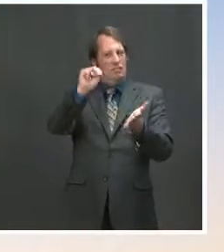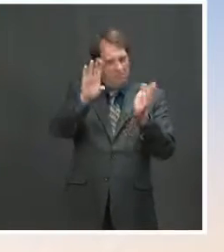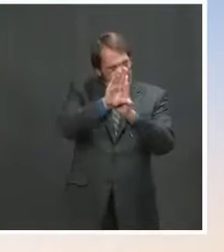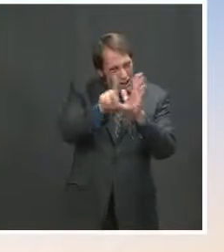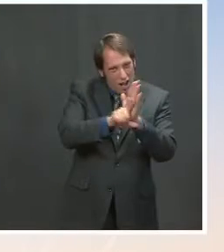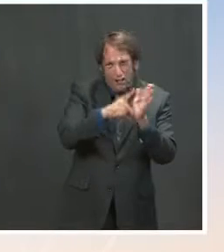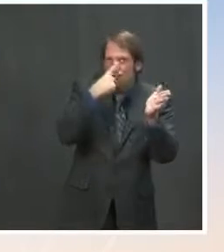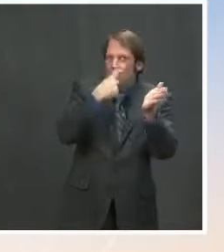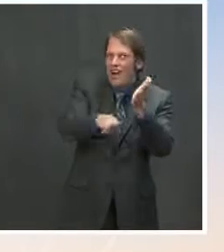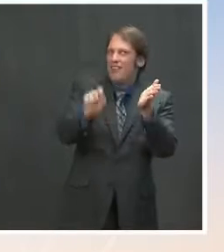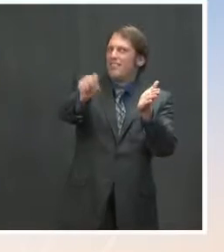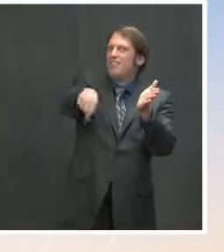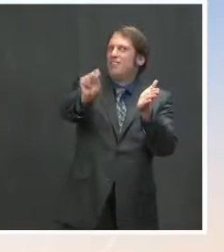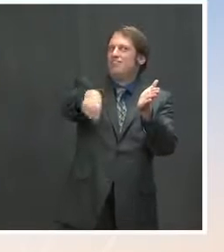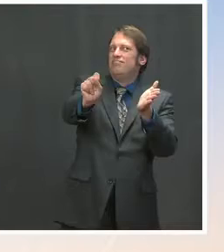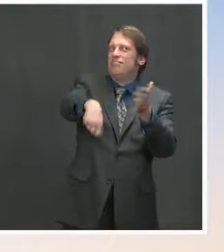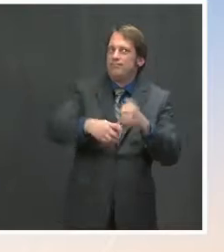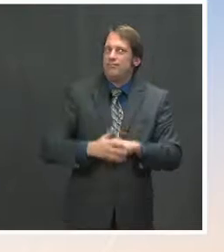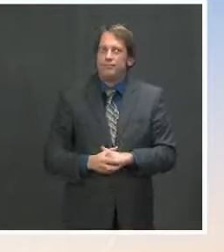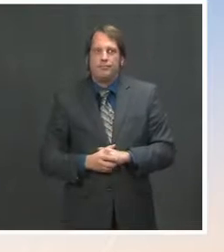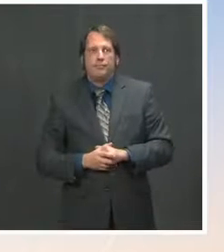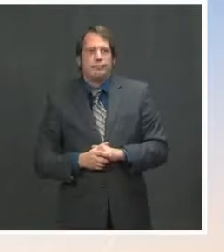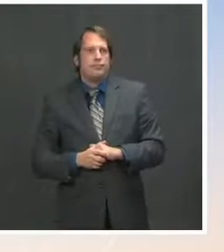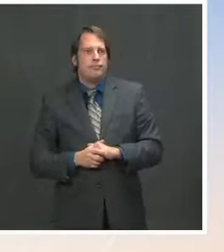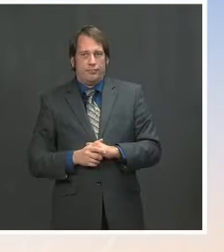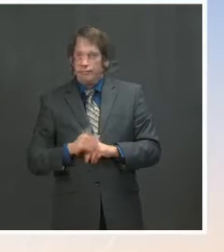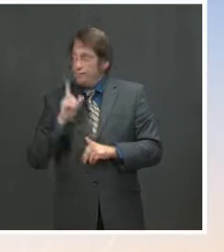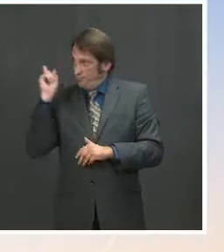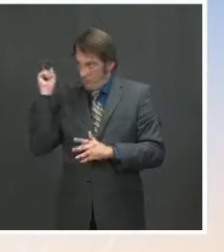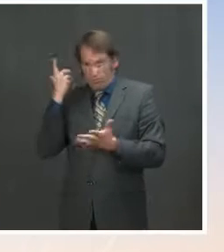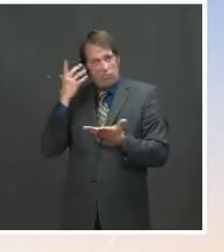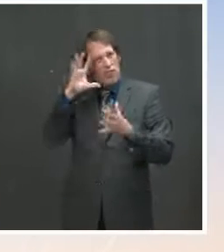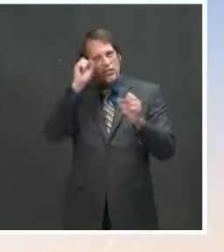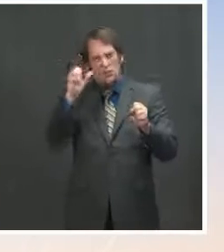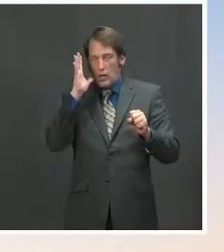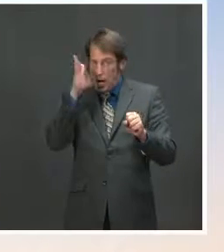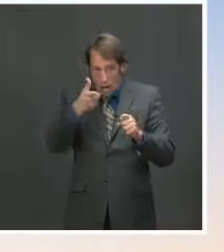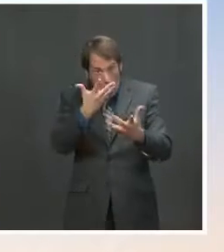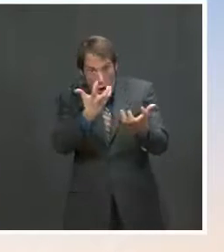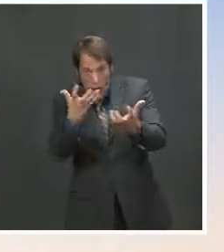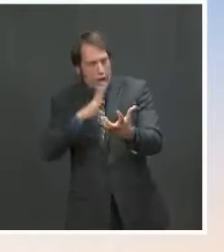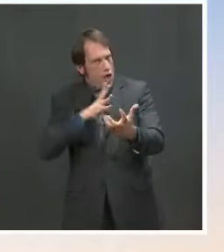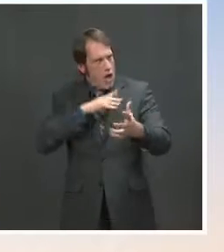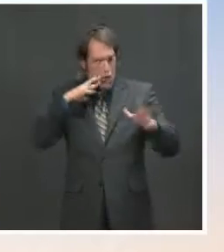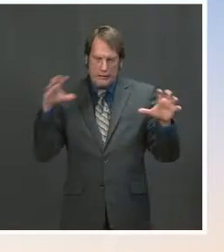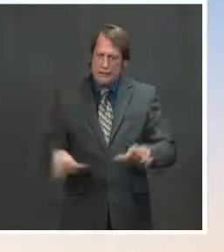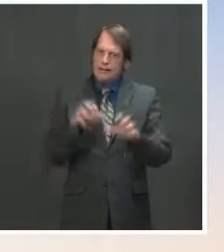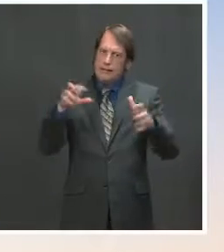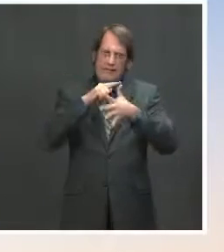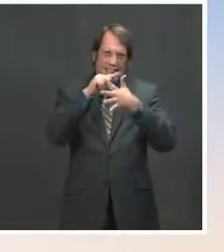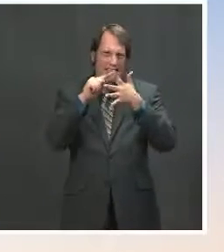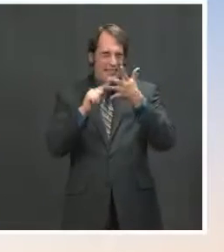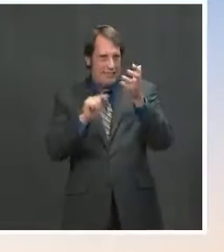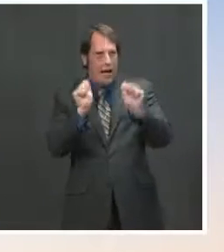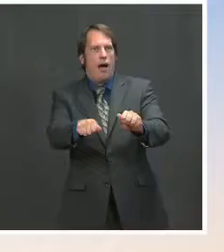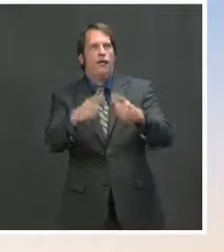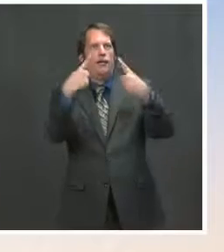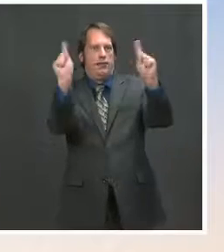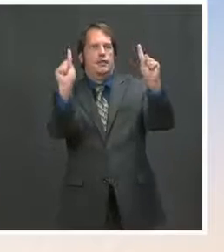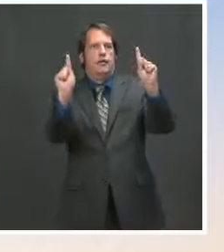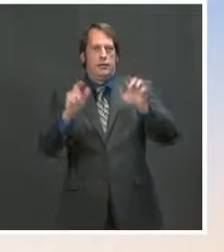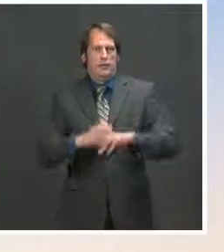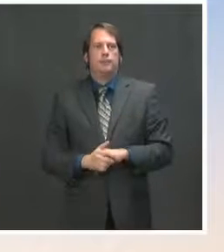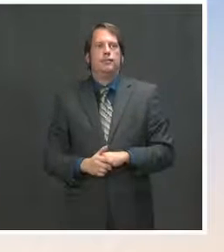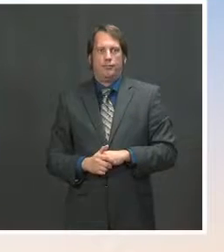and he will use every lever he can to get it done. But I wouldn't confuse public speeches for what actions